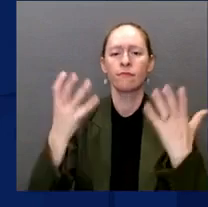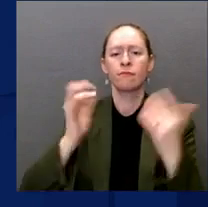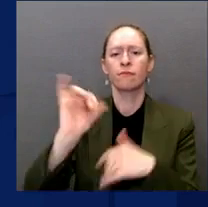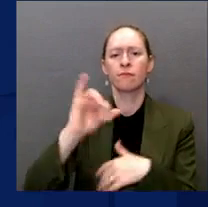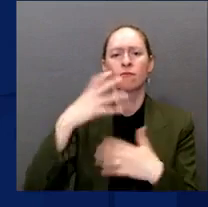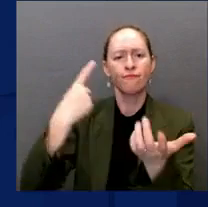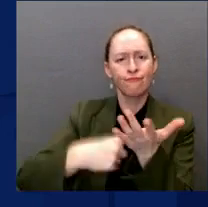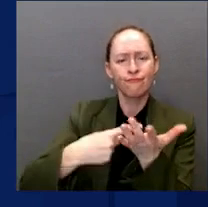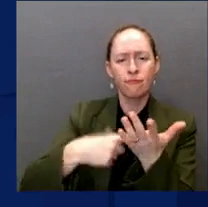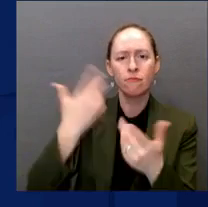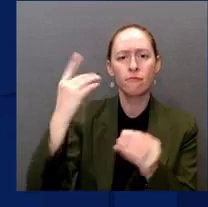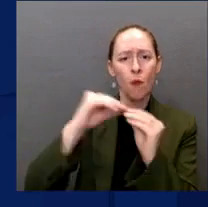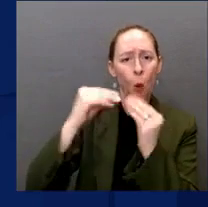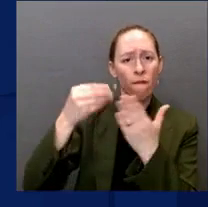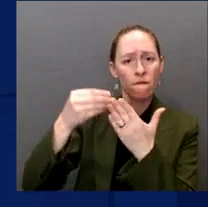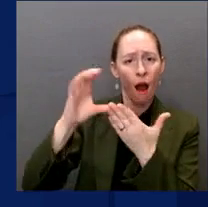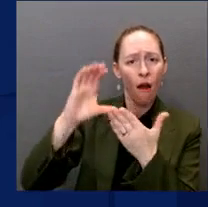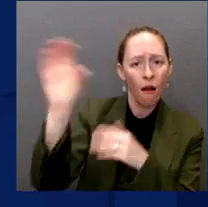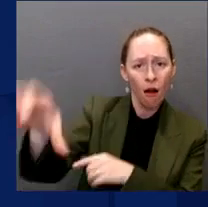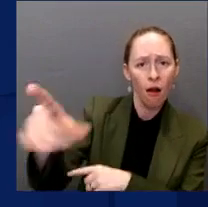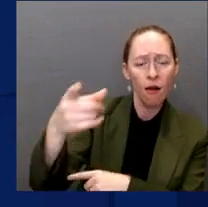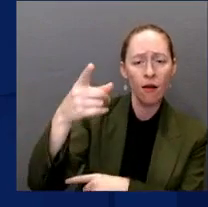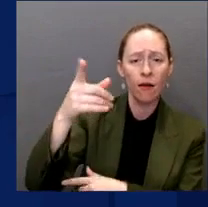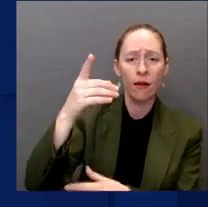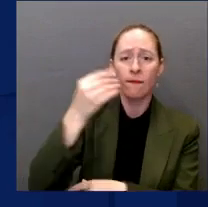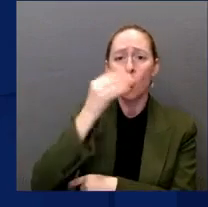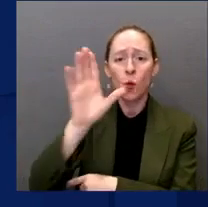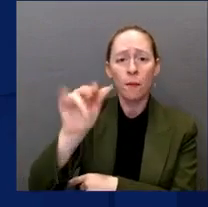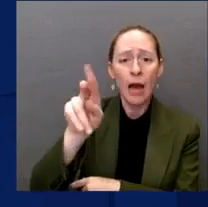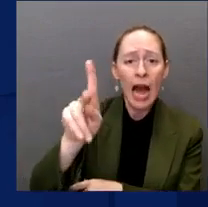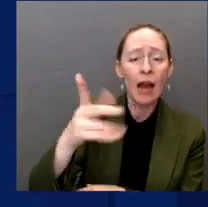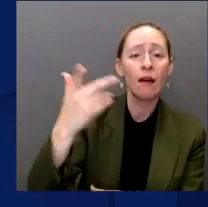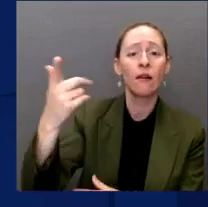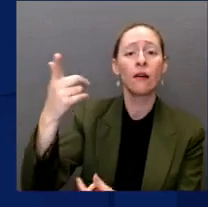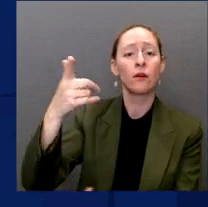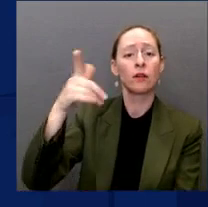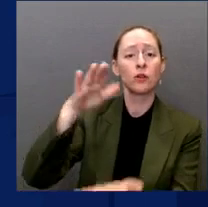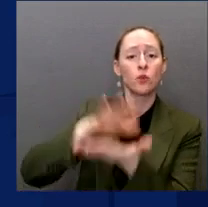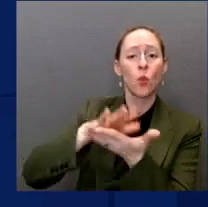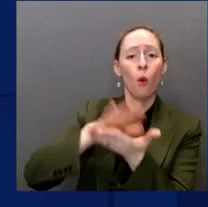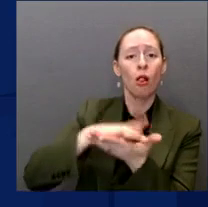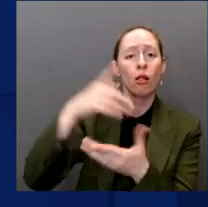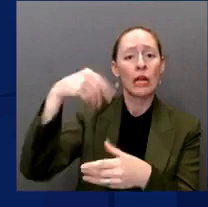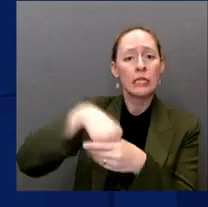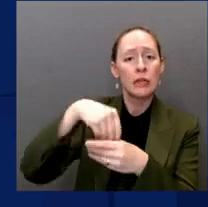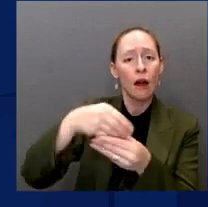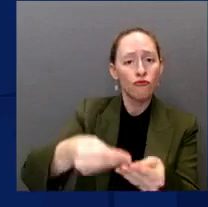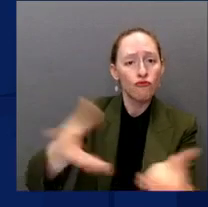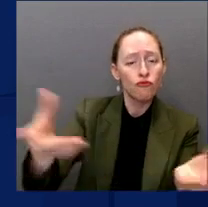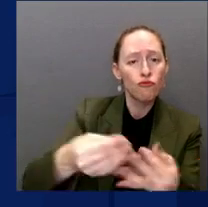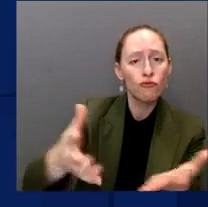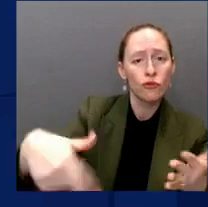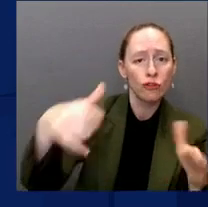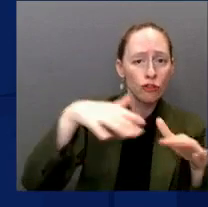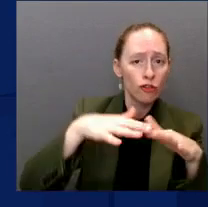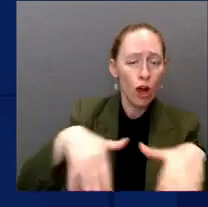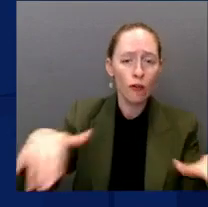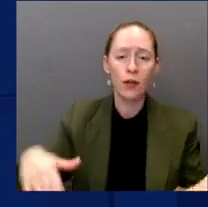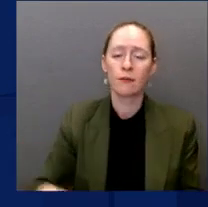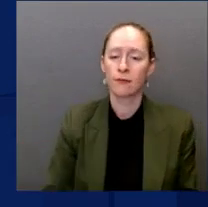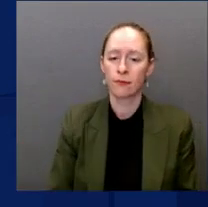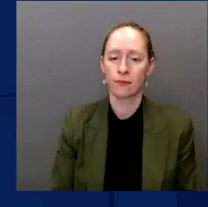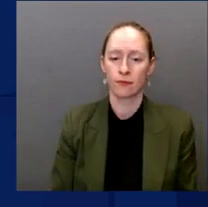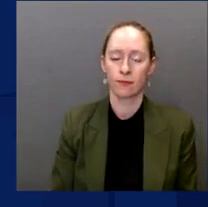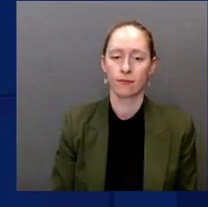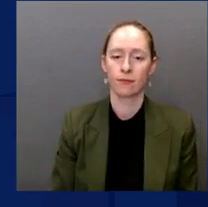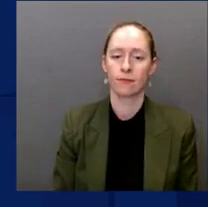week, we launched a new $100 million initiative called the Healthy Meals Incentives Initiative to improve the nutritional quality